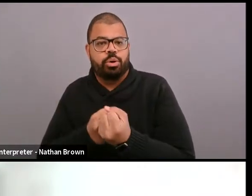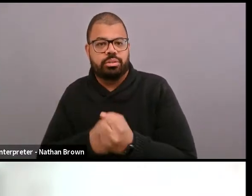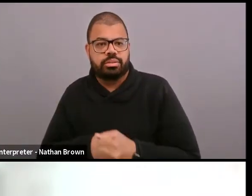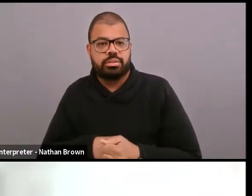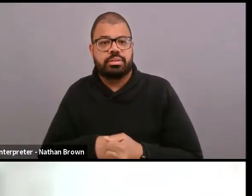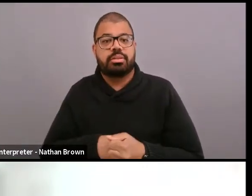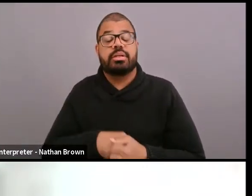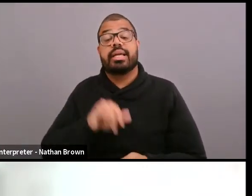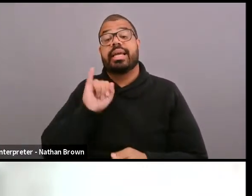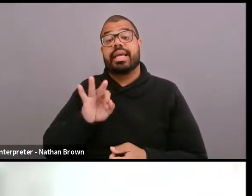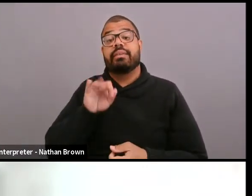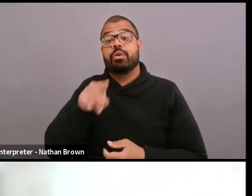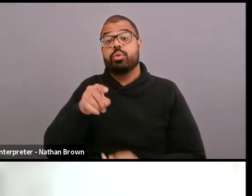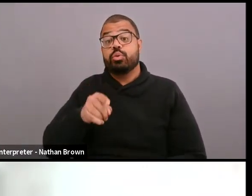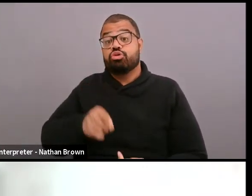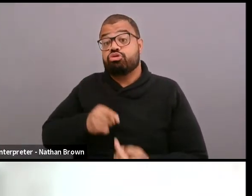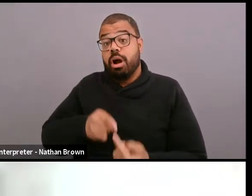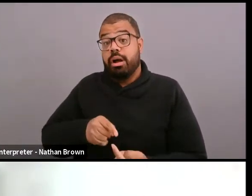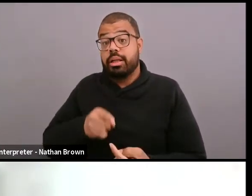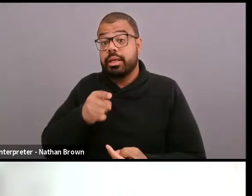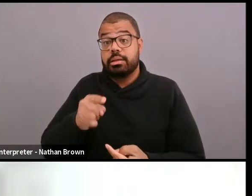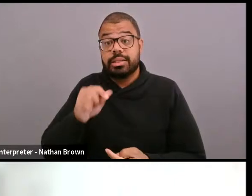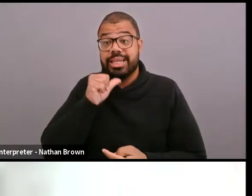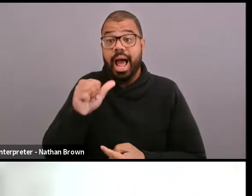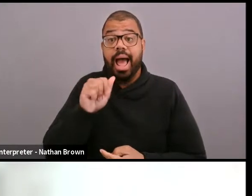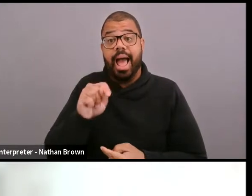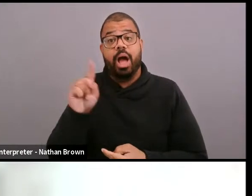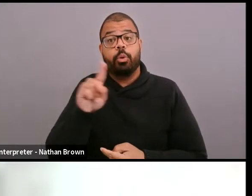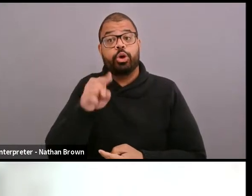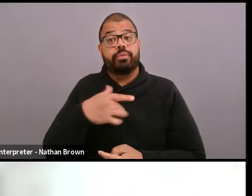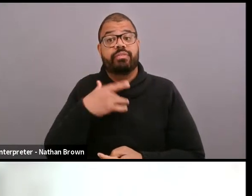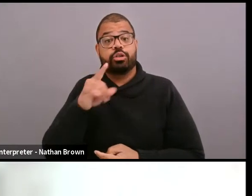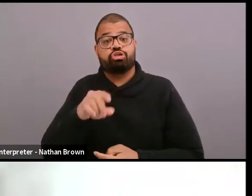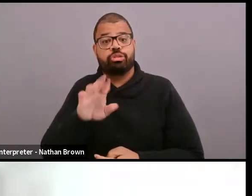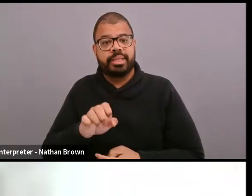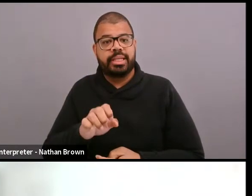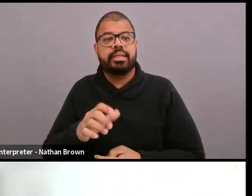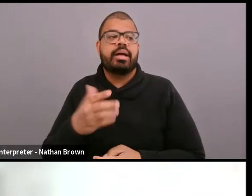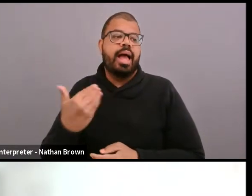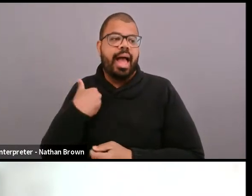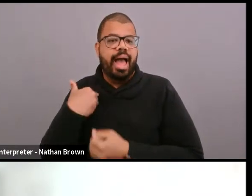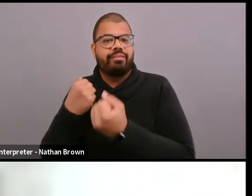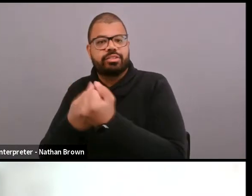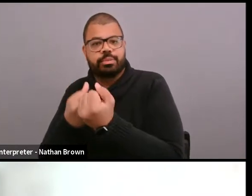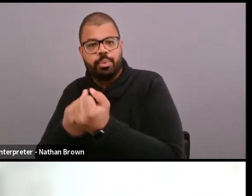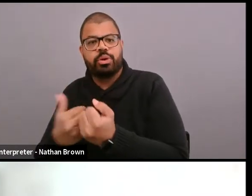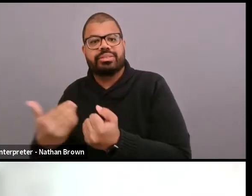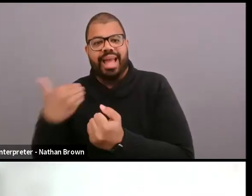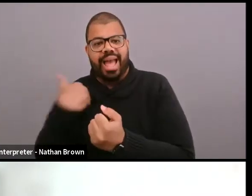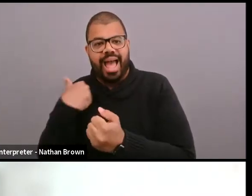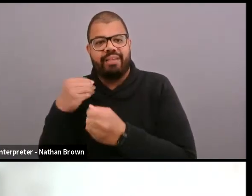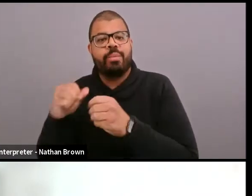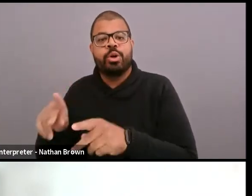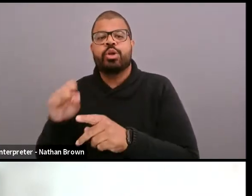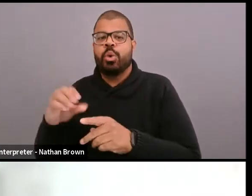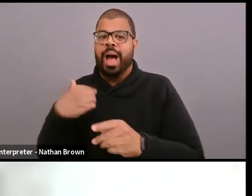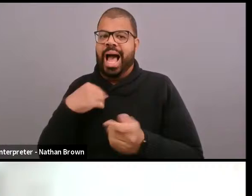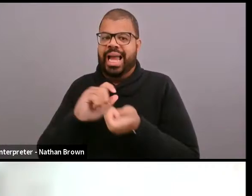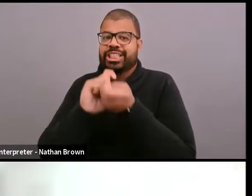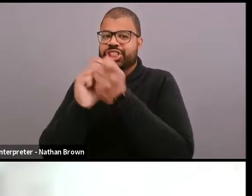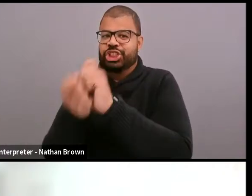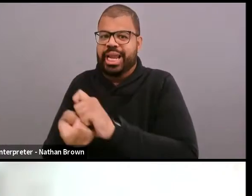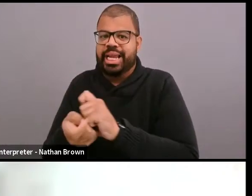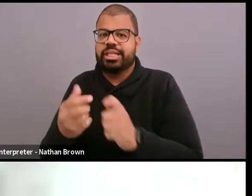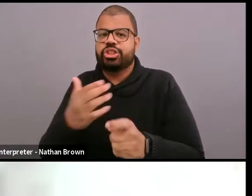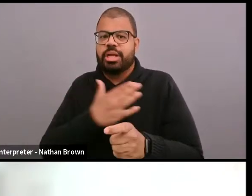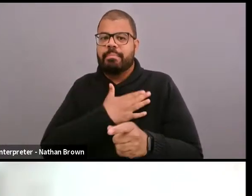struggling and you're not at the level where you think you should be, there is support, there's still an opportunity. So I switched the language that I use, and to